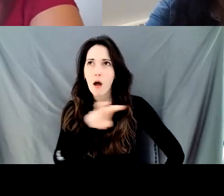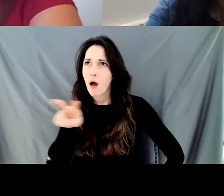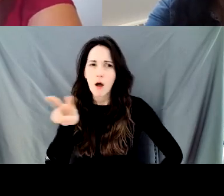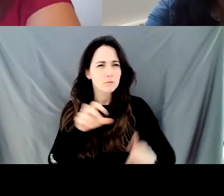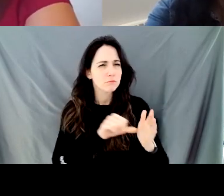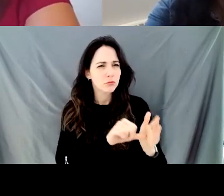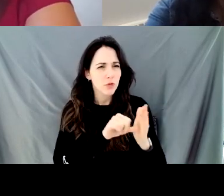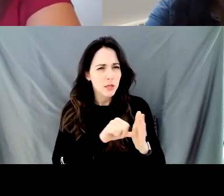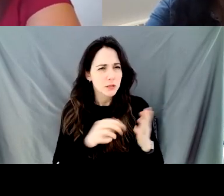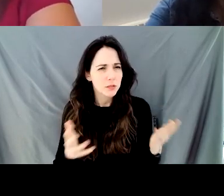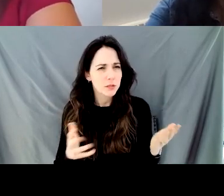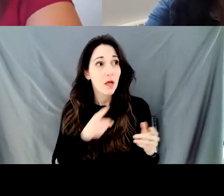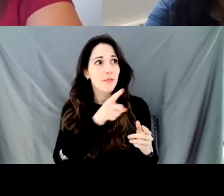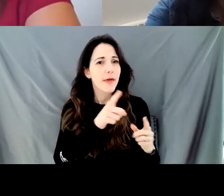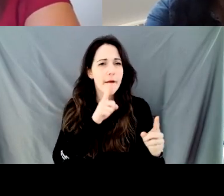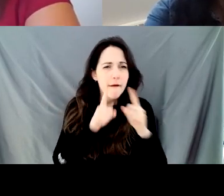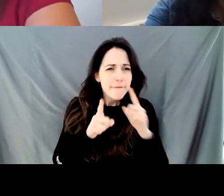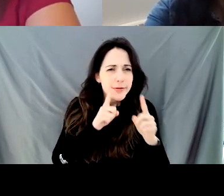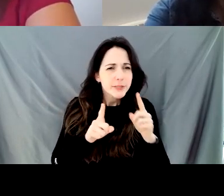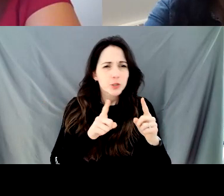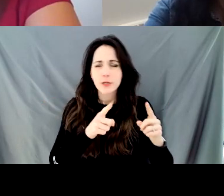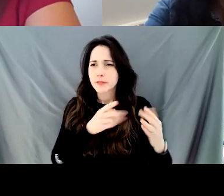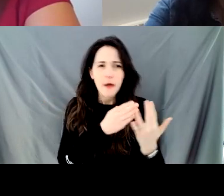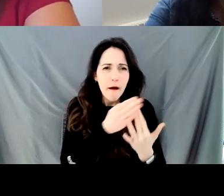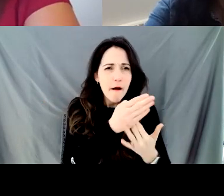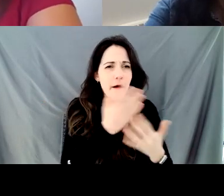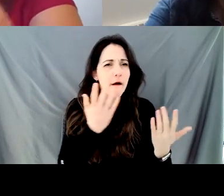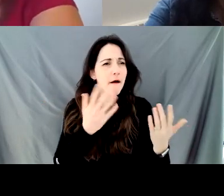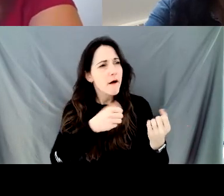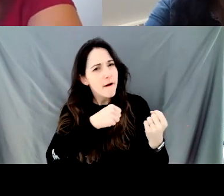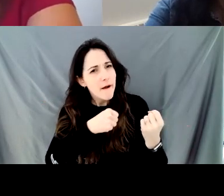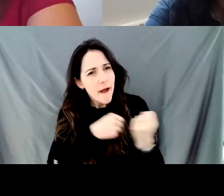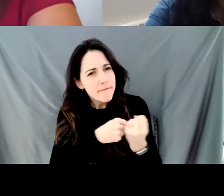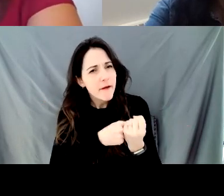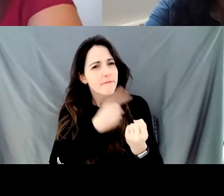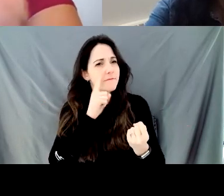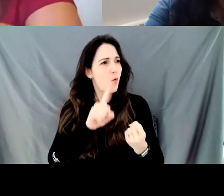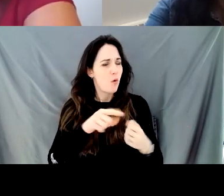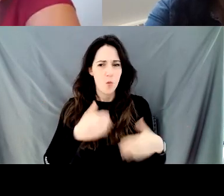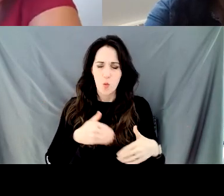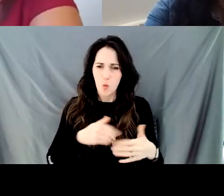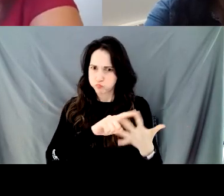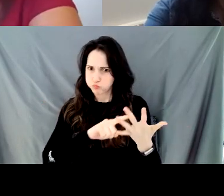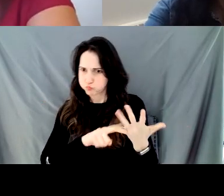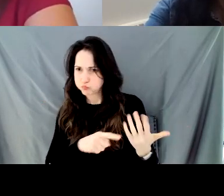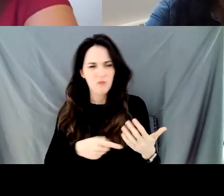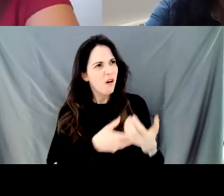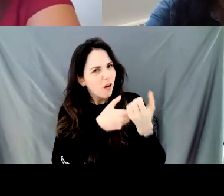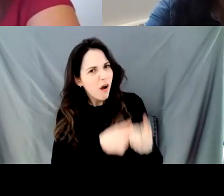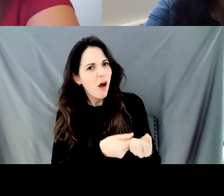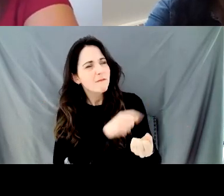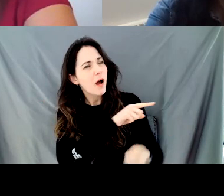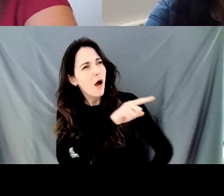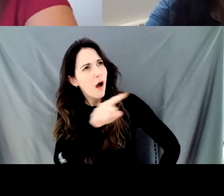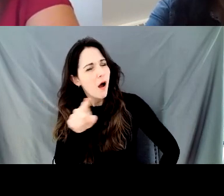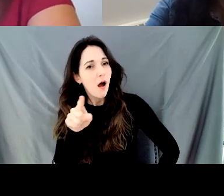had conversations, how they advocated with confidence, how they cared about me as a